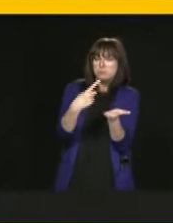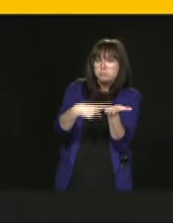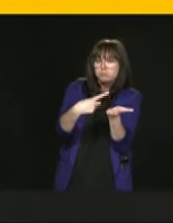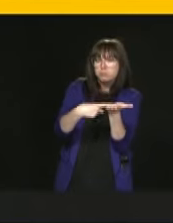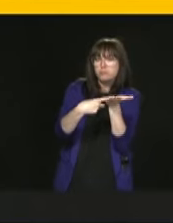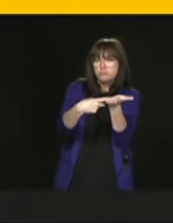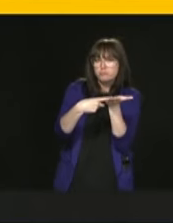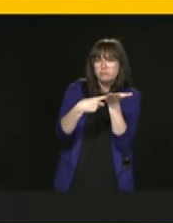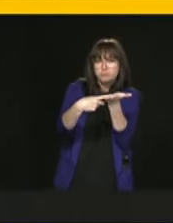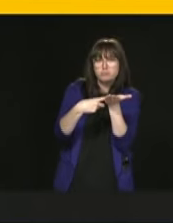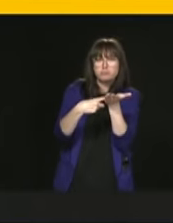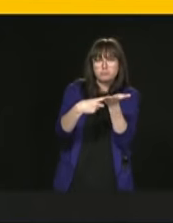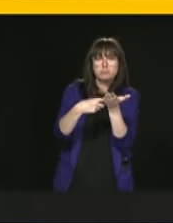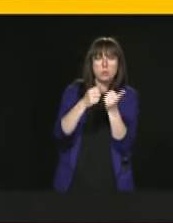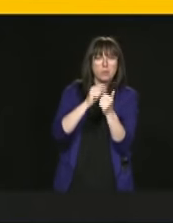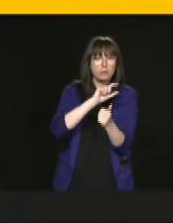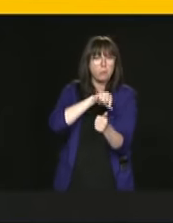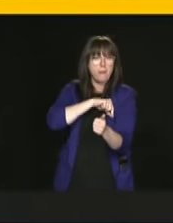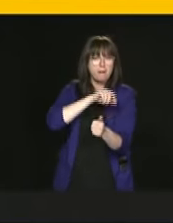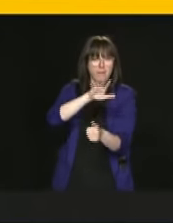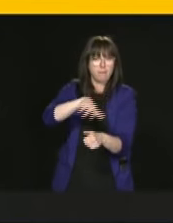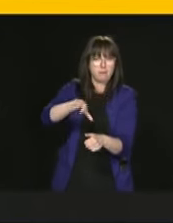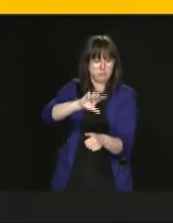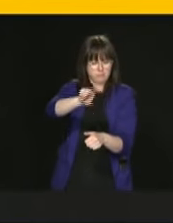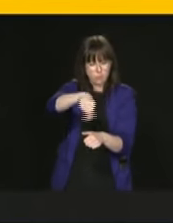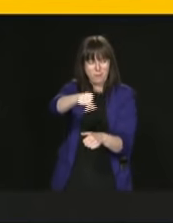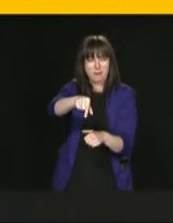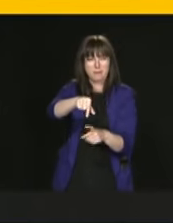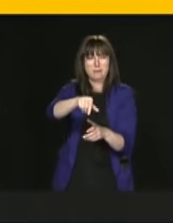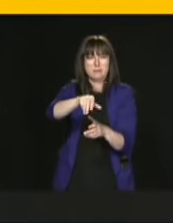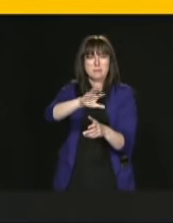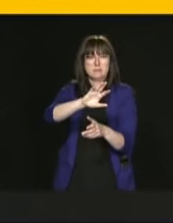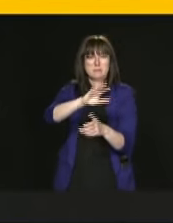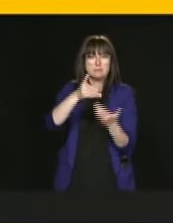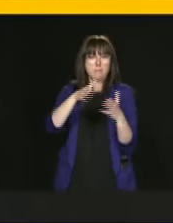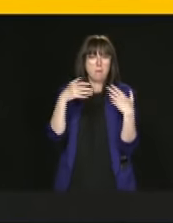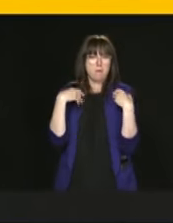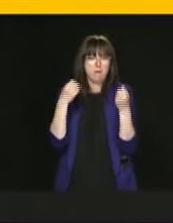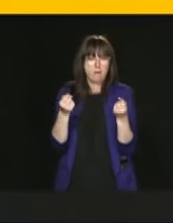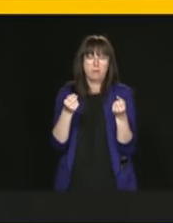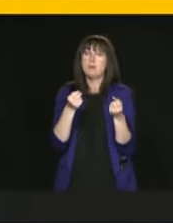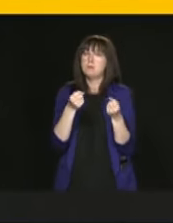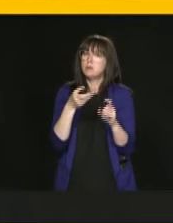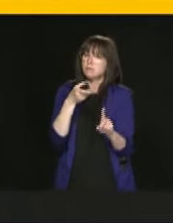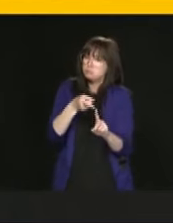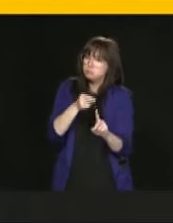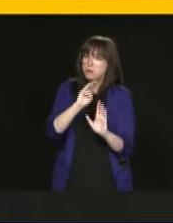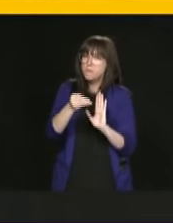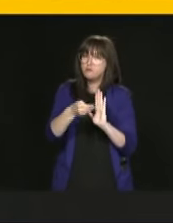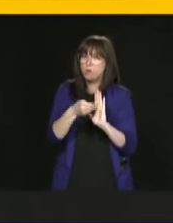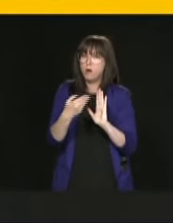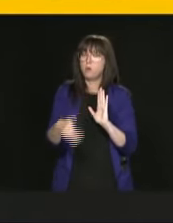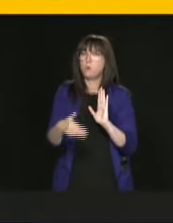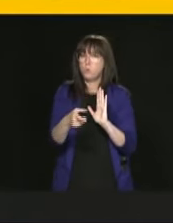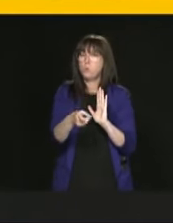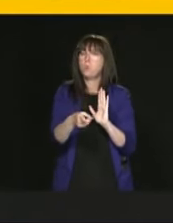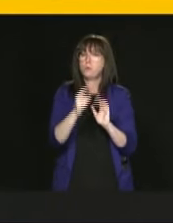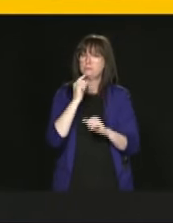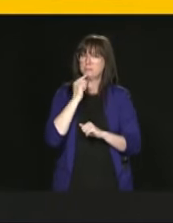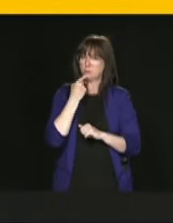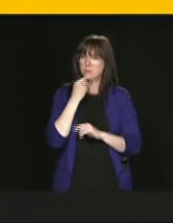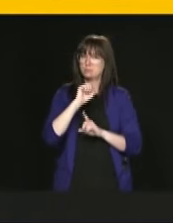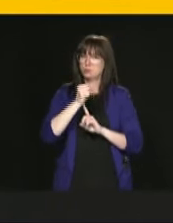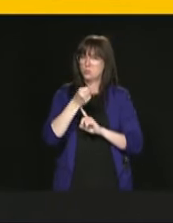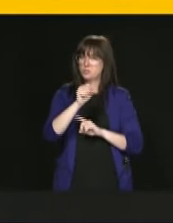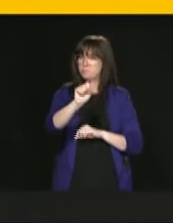counterparts. And certainly in Montreal, the situation is more serious than the rest of Quebec.